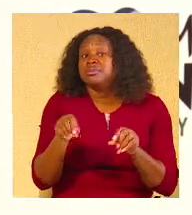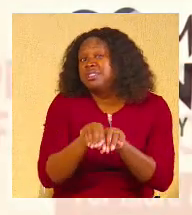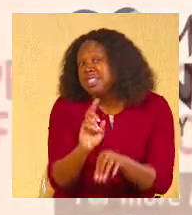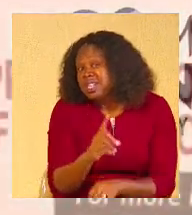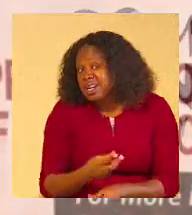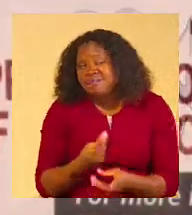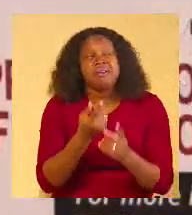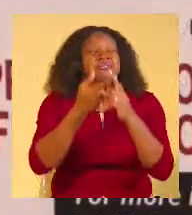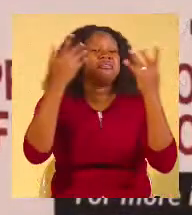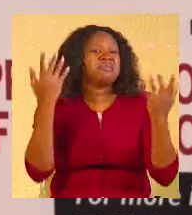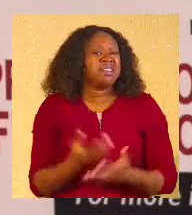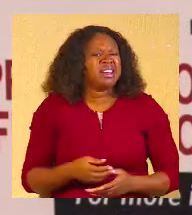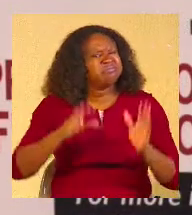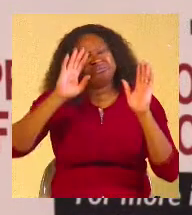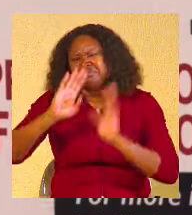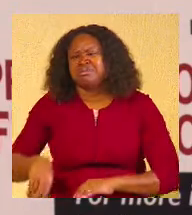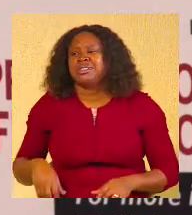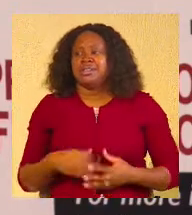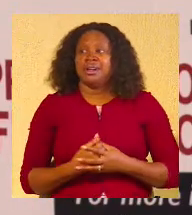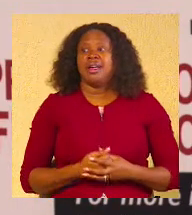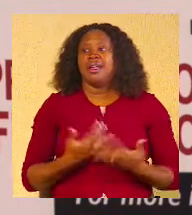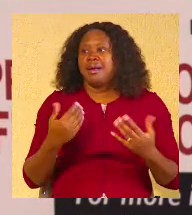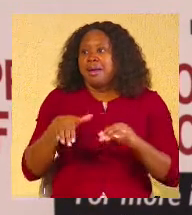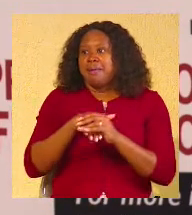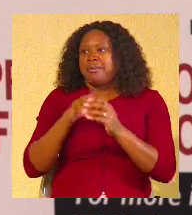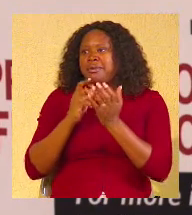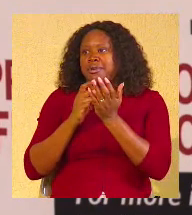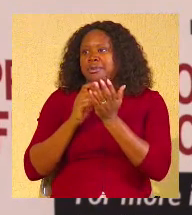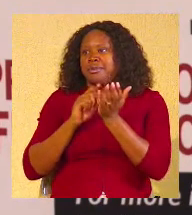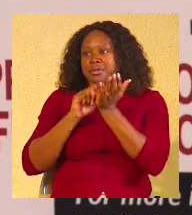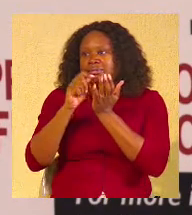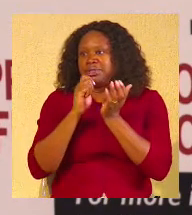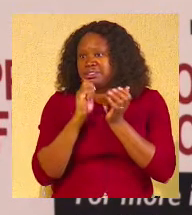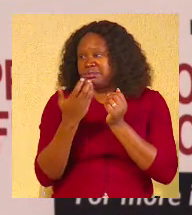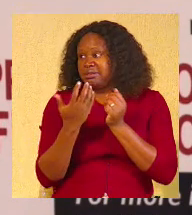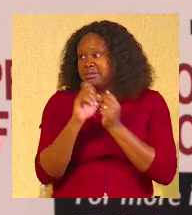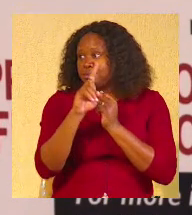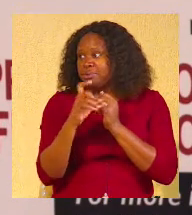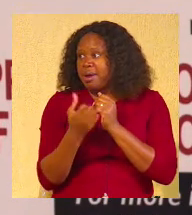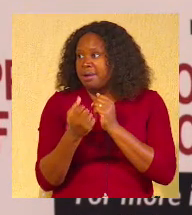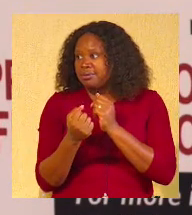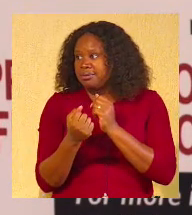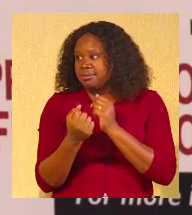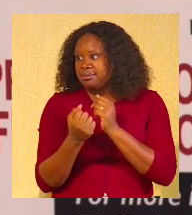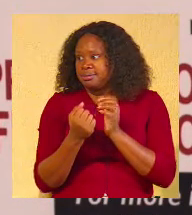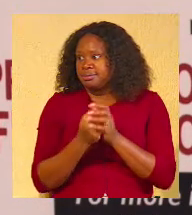much, Elsarin. I would like to ask members of the media, are there any questions on the floor?